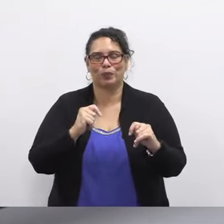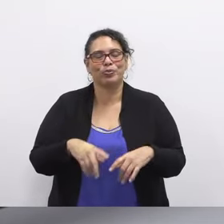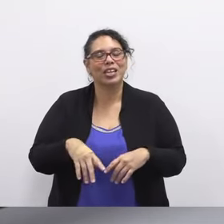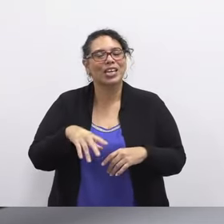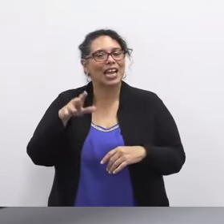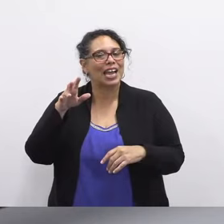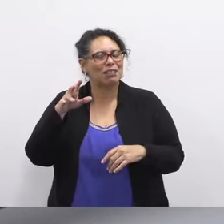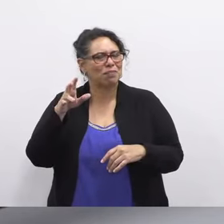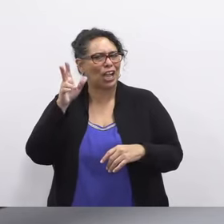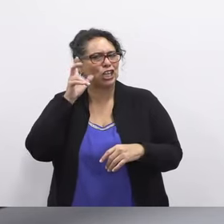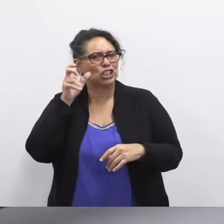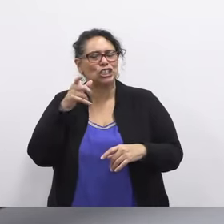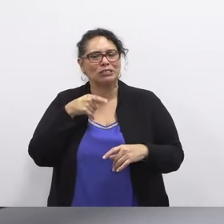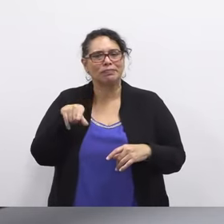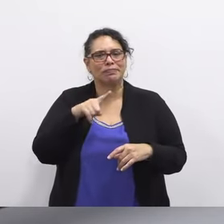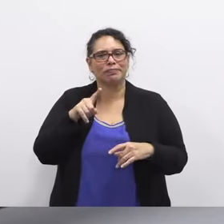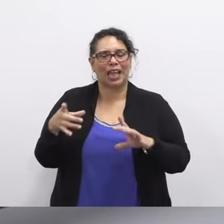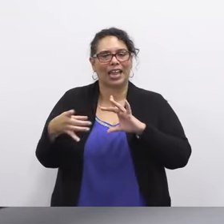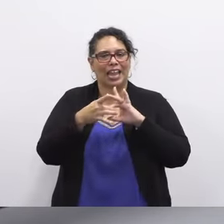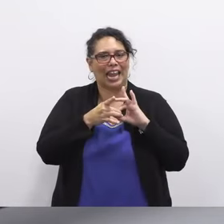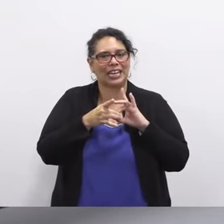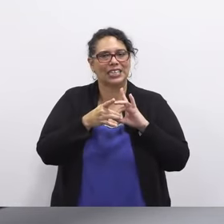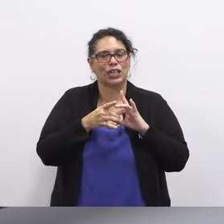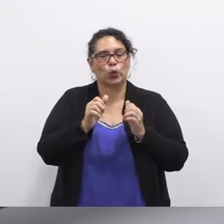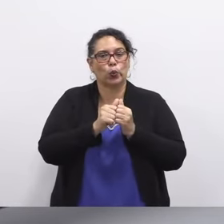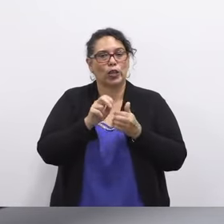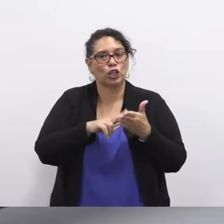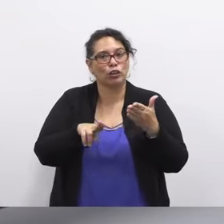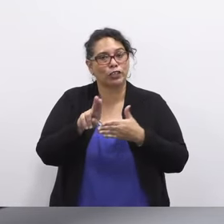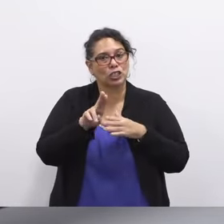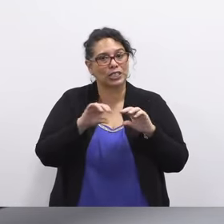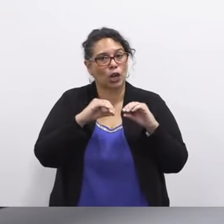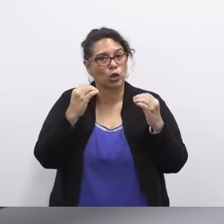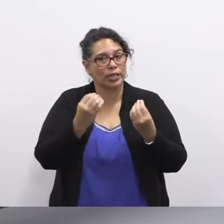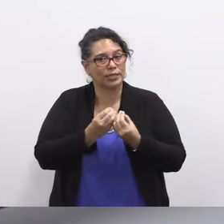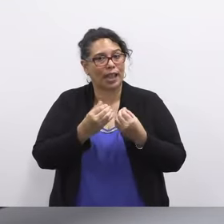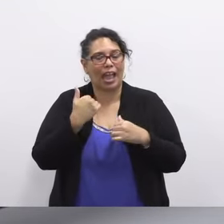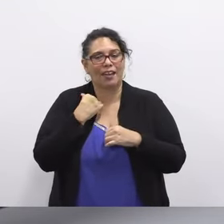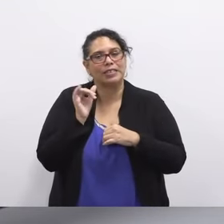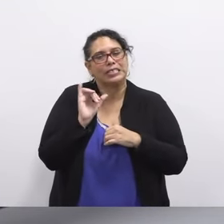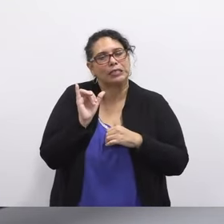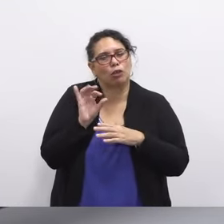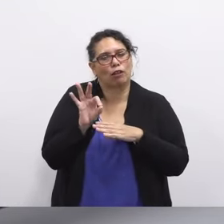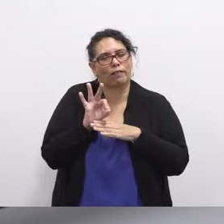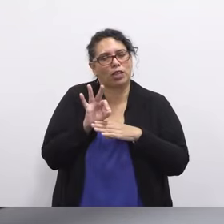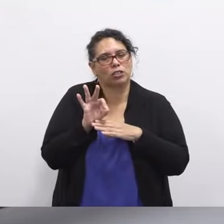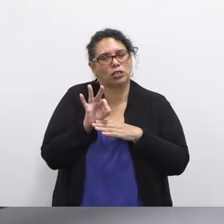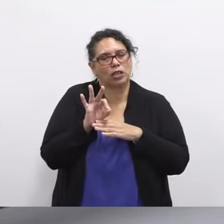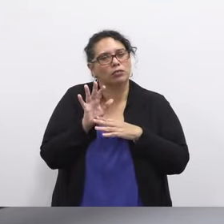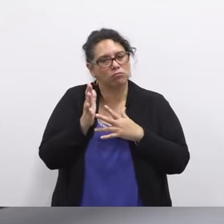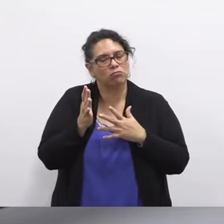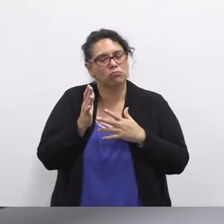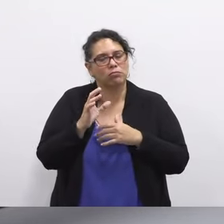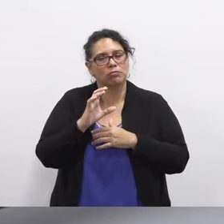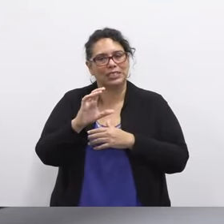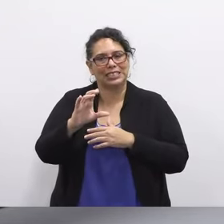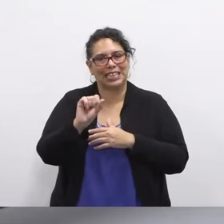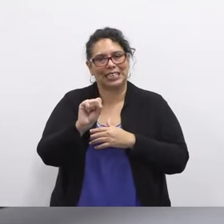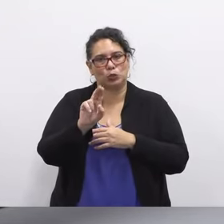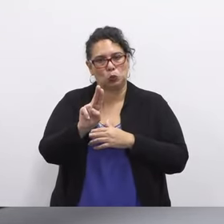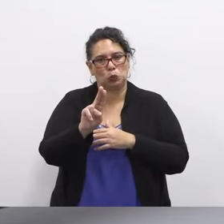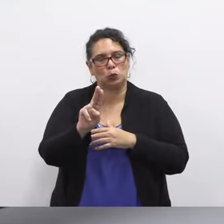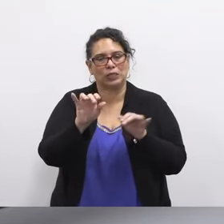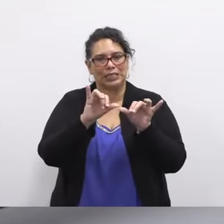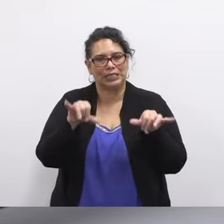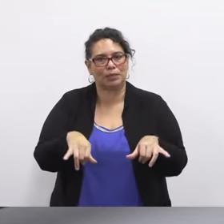so proudly, they've also connected with university organizations that have a similar function across some of the Cal State system. And